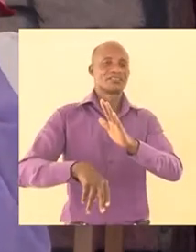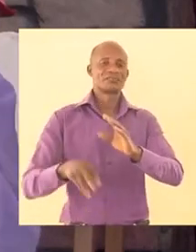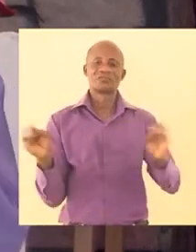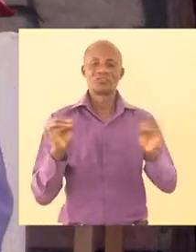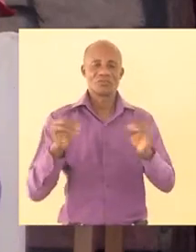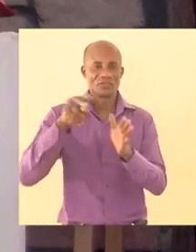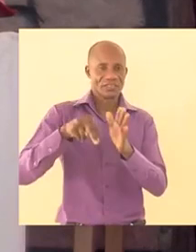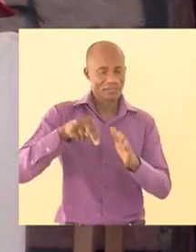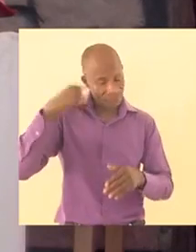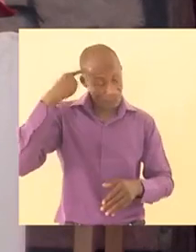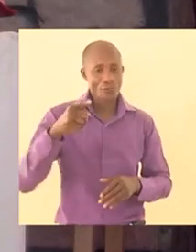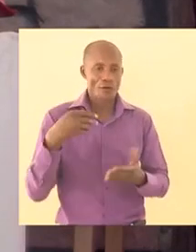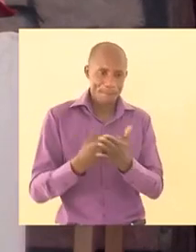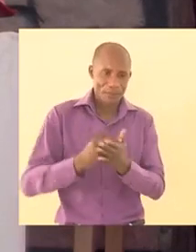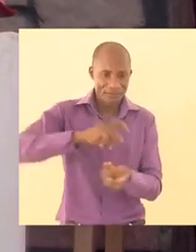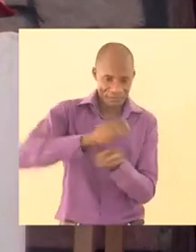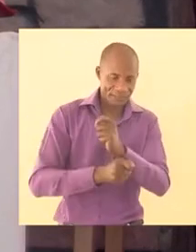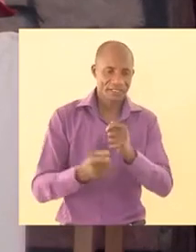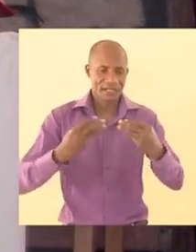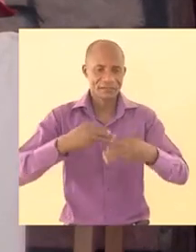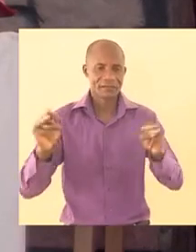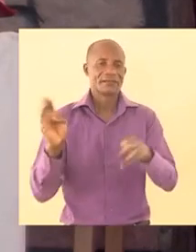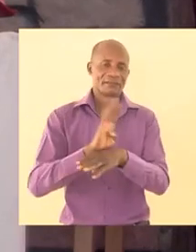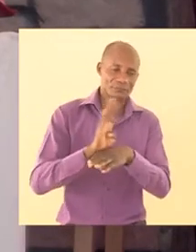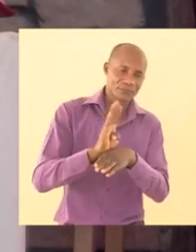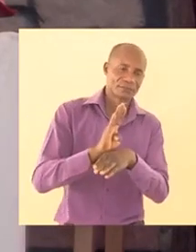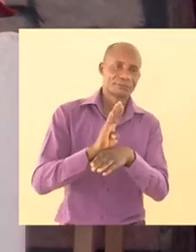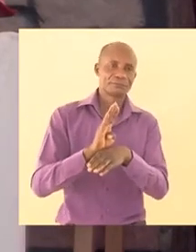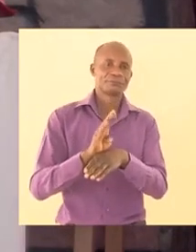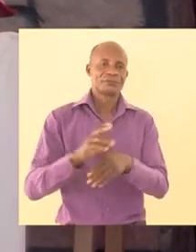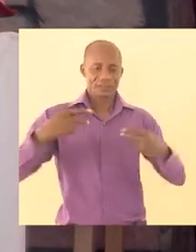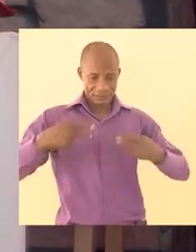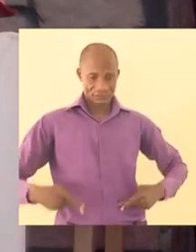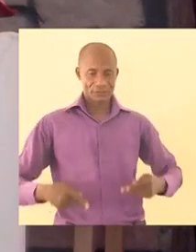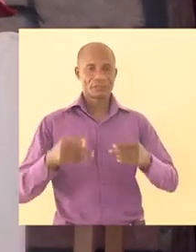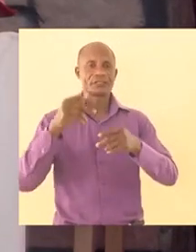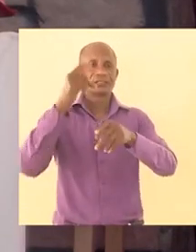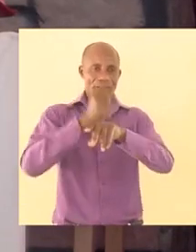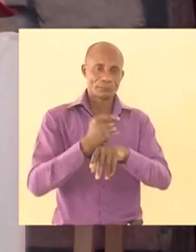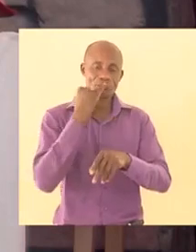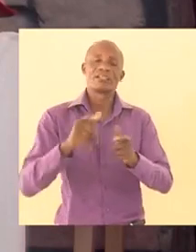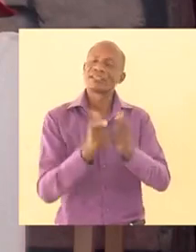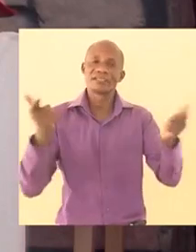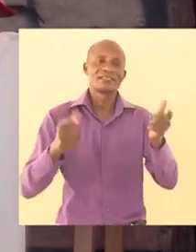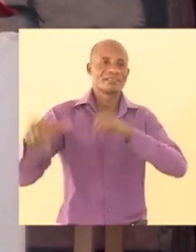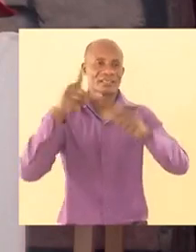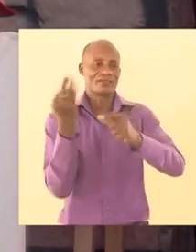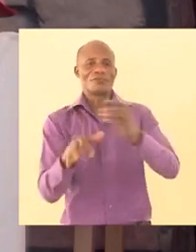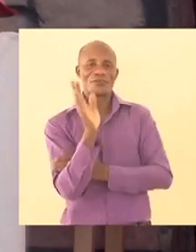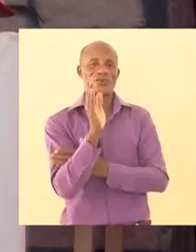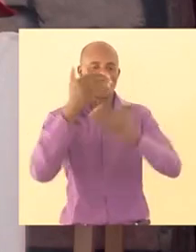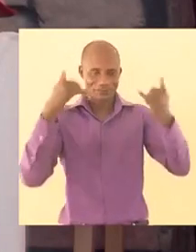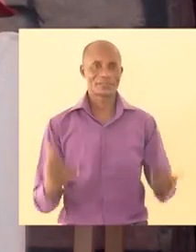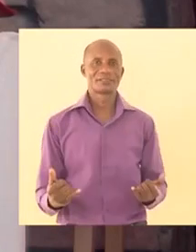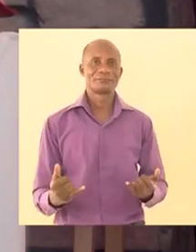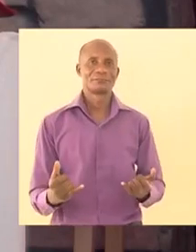changers and sheep dealers and pigeon dealers. The physical temple is no longer the greatest sign of God's presence. No, it